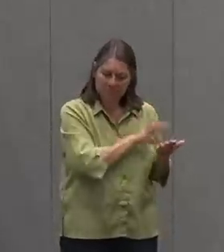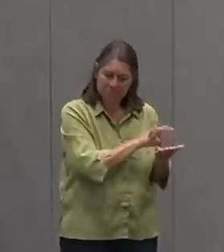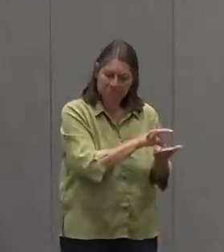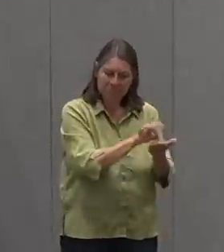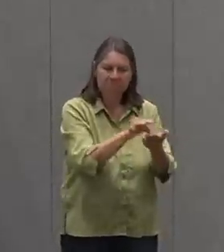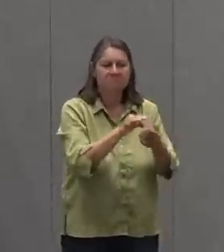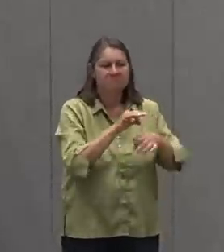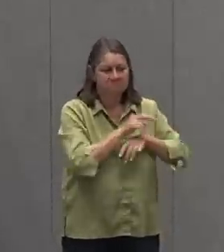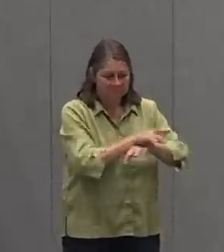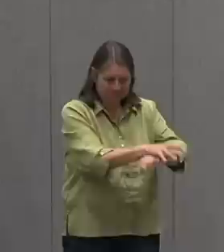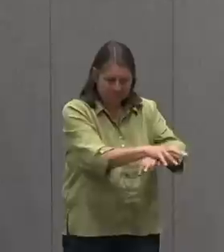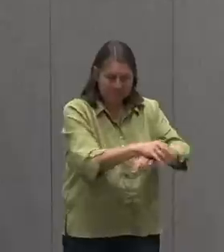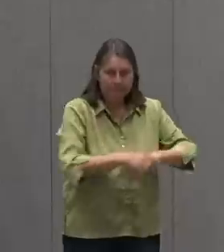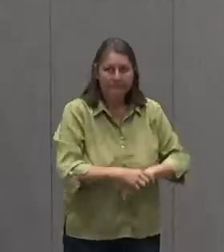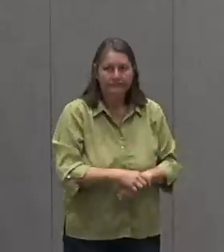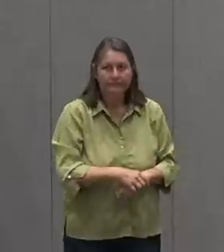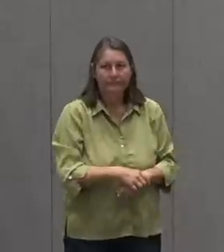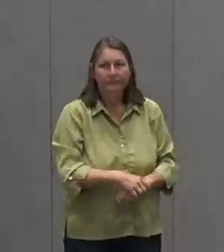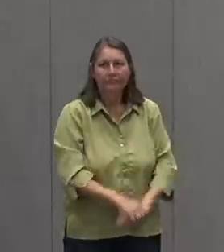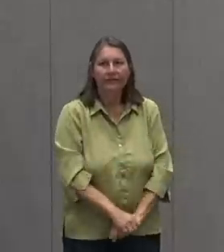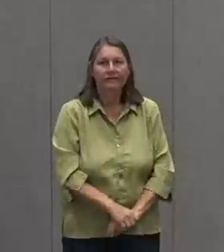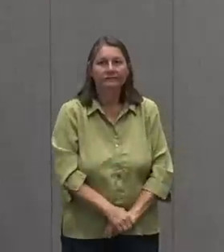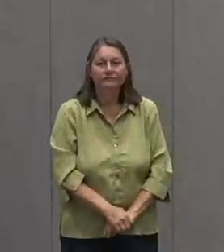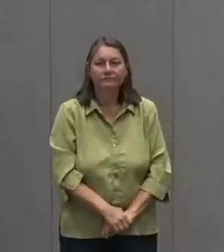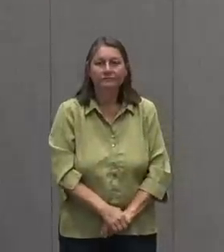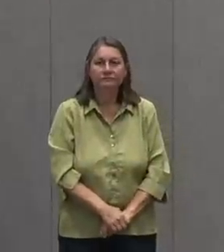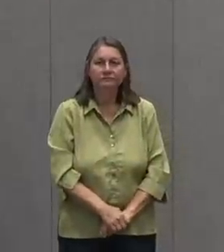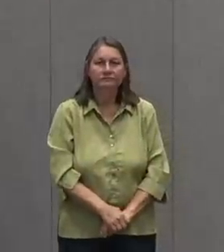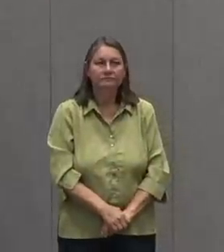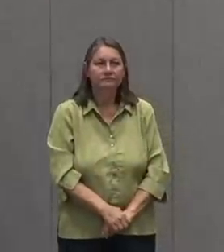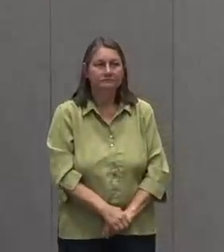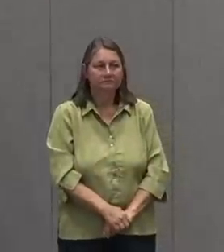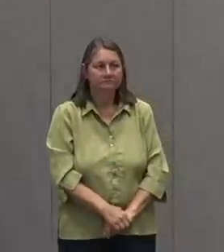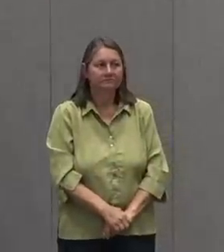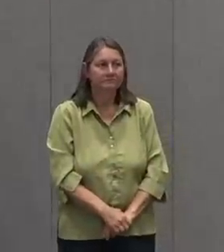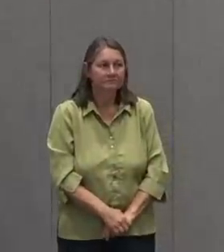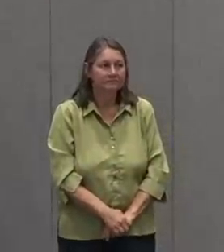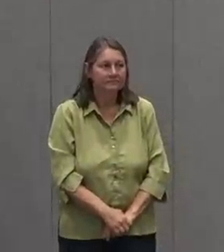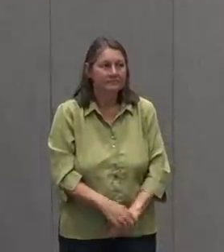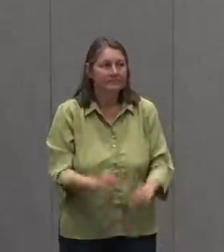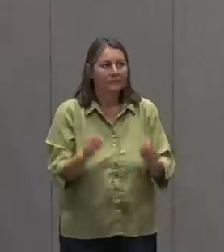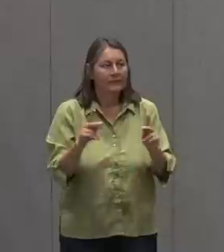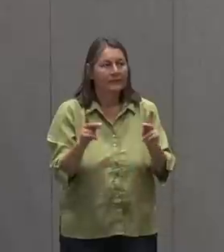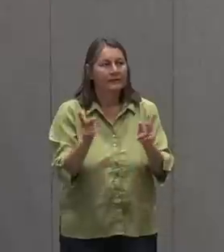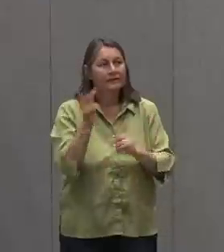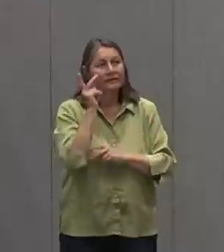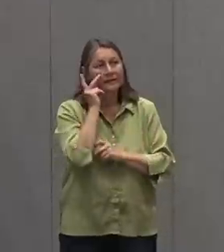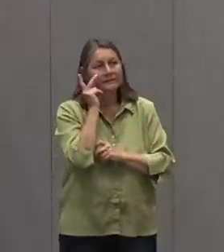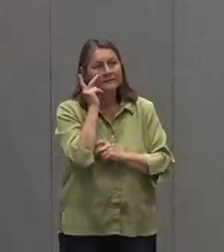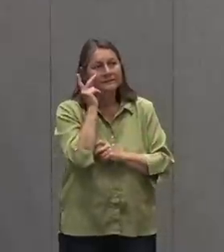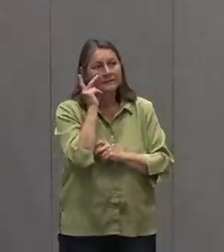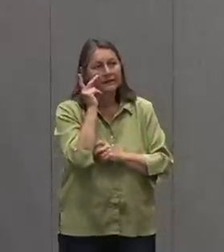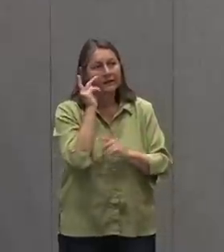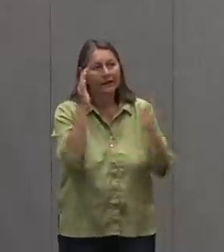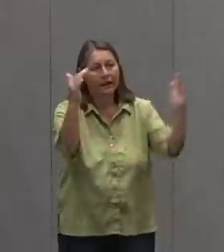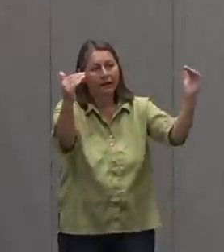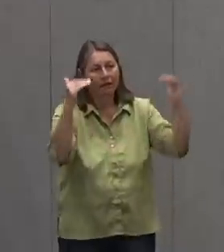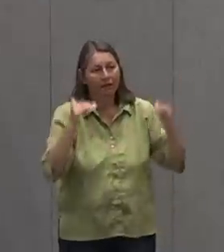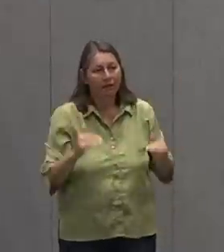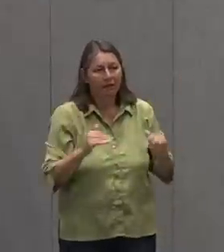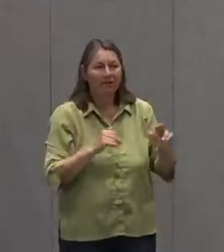All right, so let's see now. What did the witness two